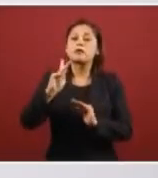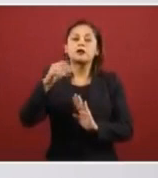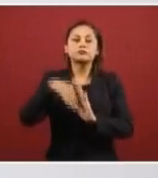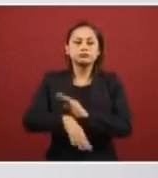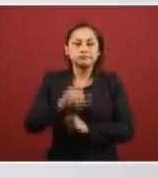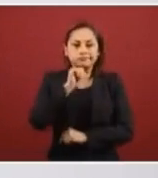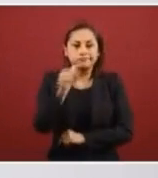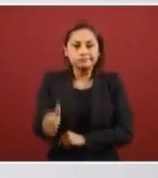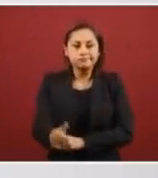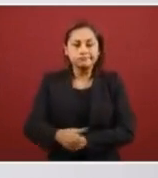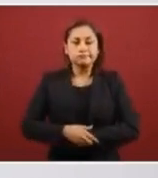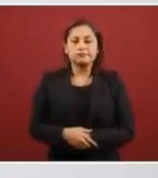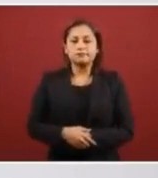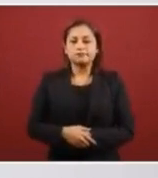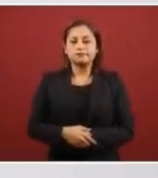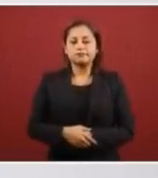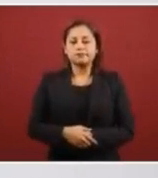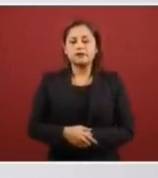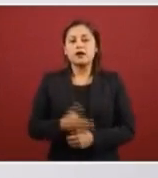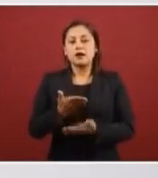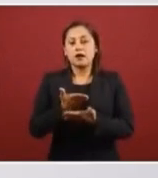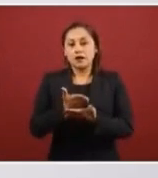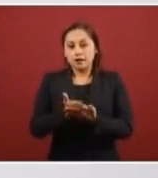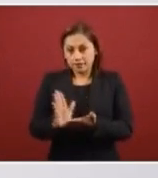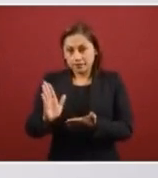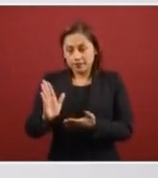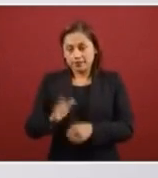a recession and besides that now